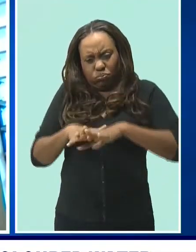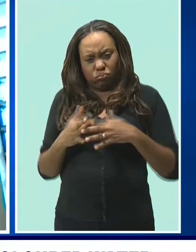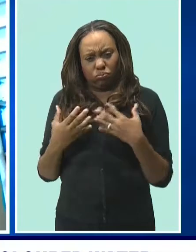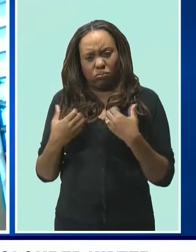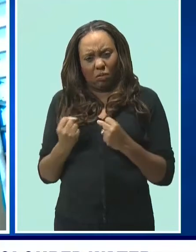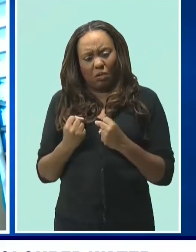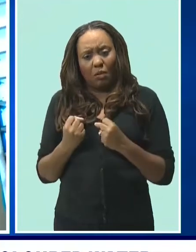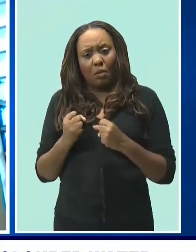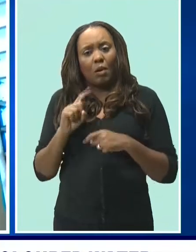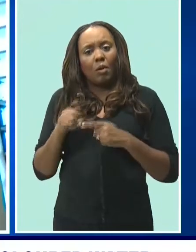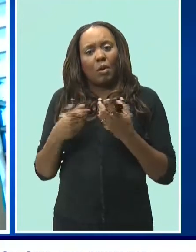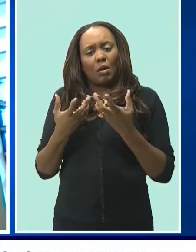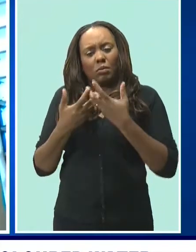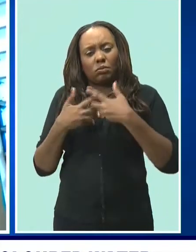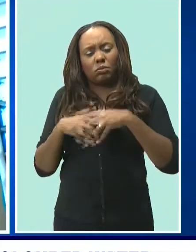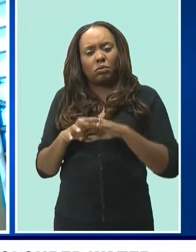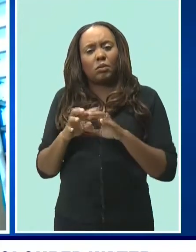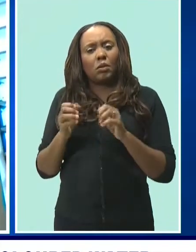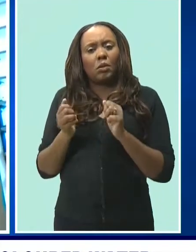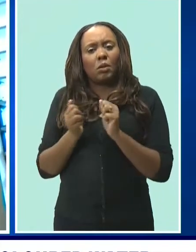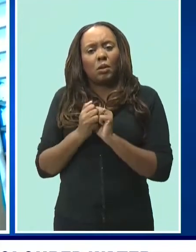with a metal pipe,